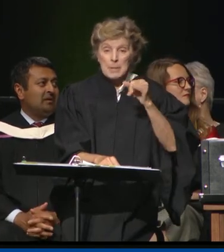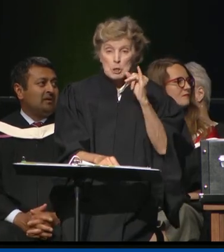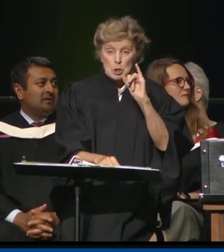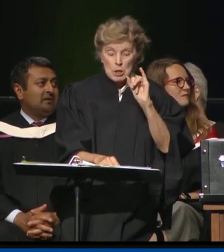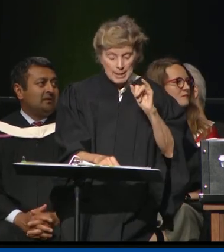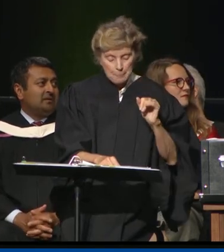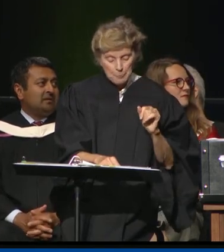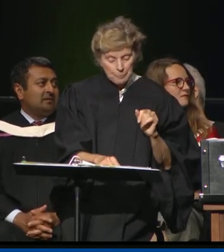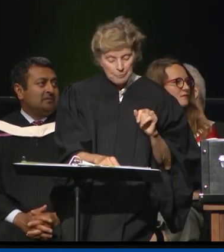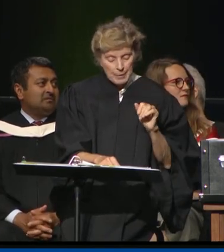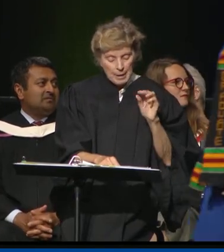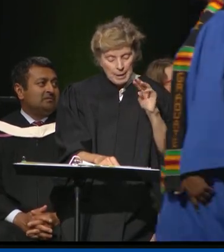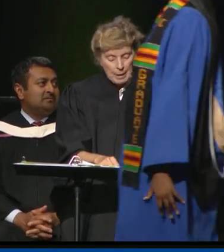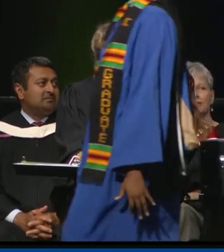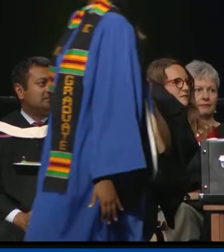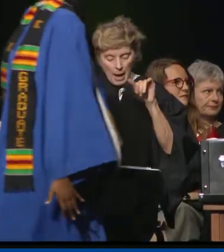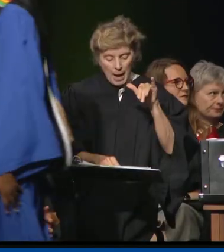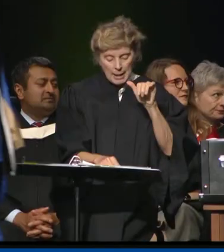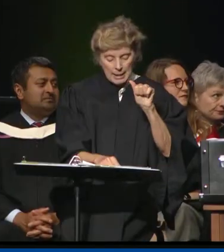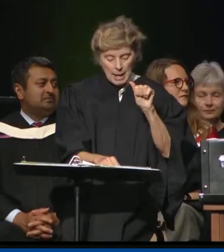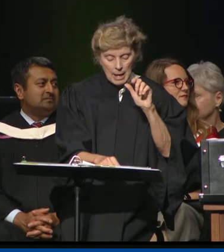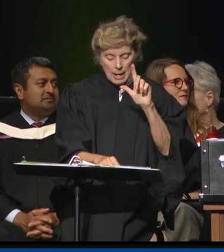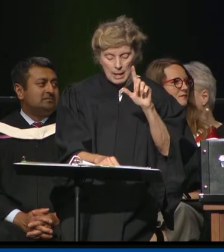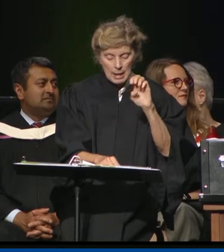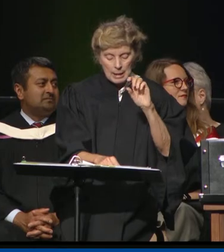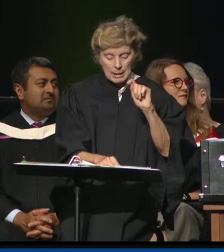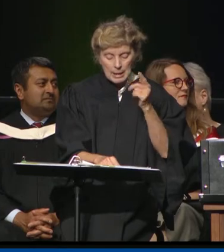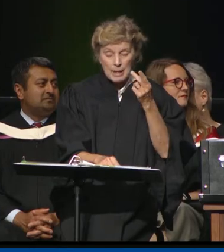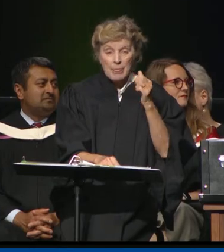Maya Leatham, with distinction.